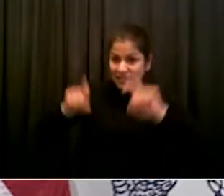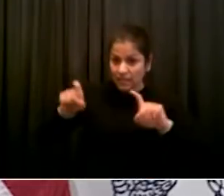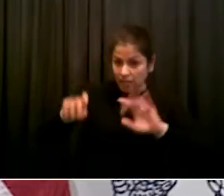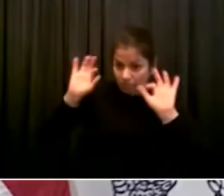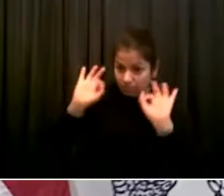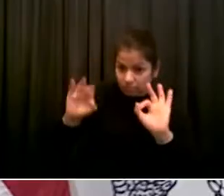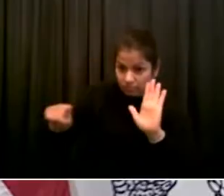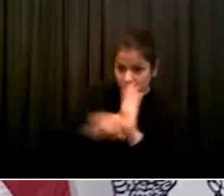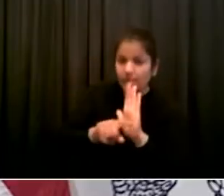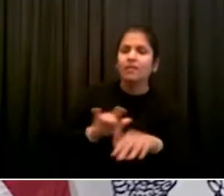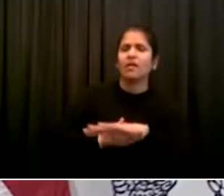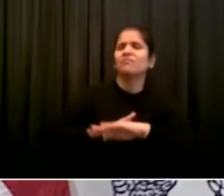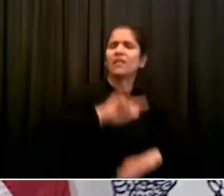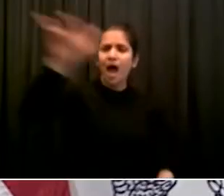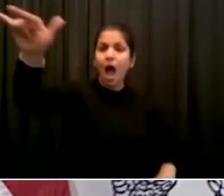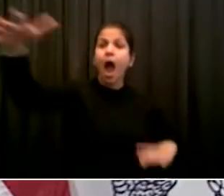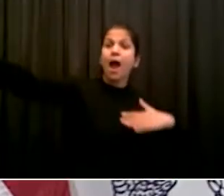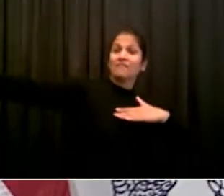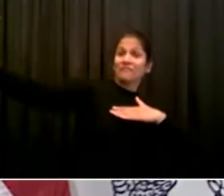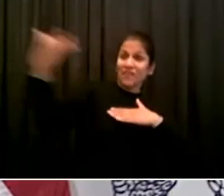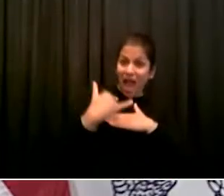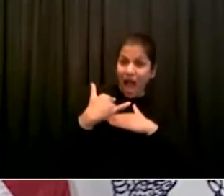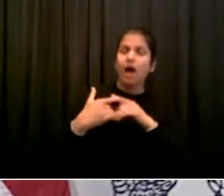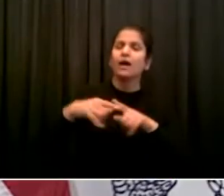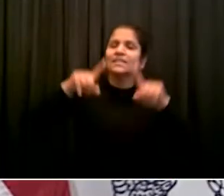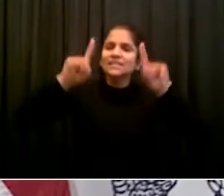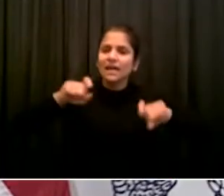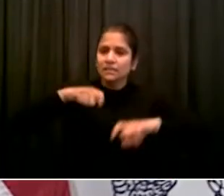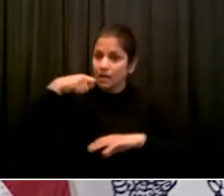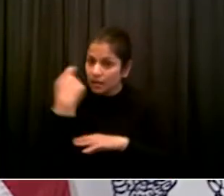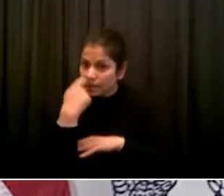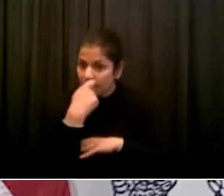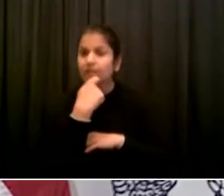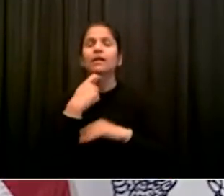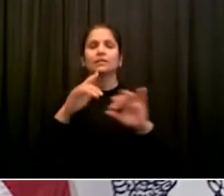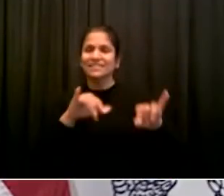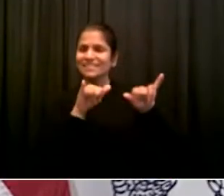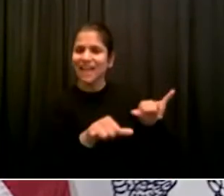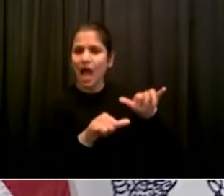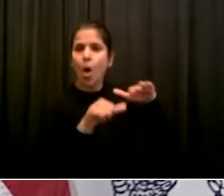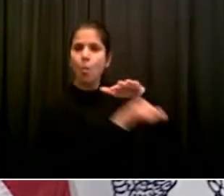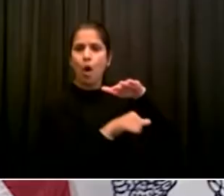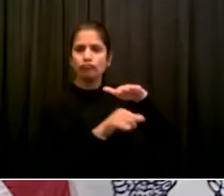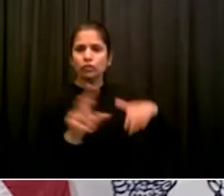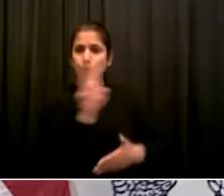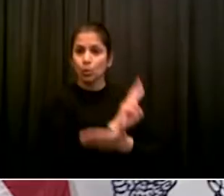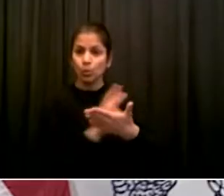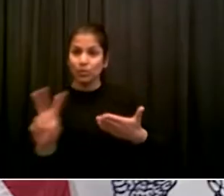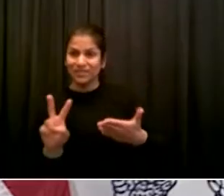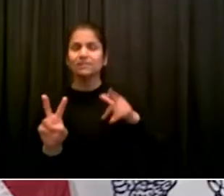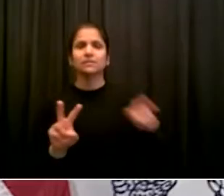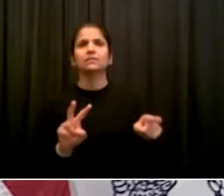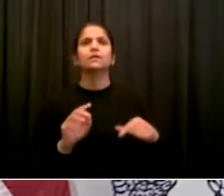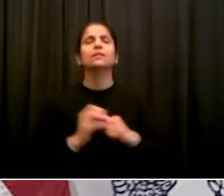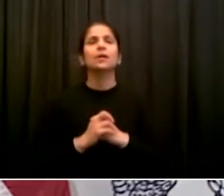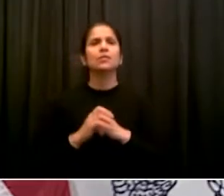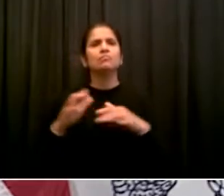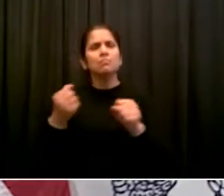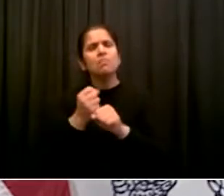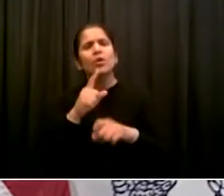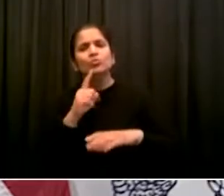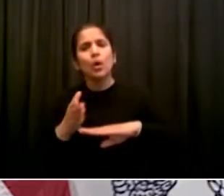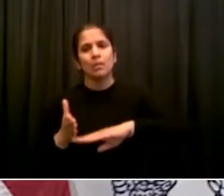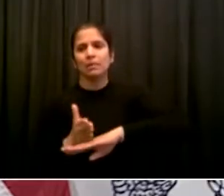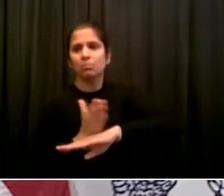reevaluated because we're making progress. Let's not undermine it, especially at a time when we're worried about the variants that are out there.